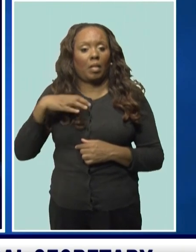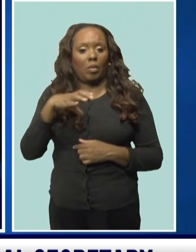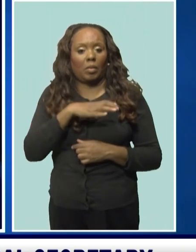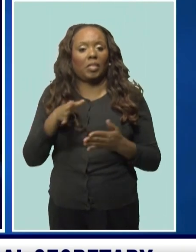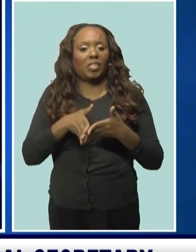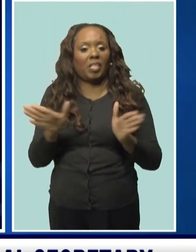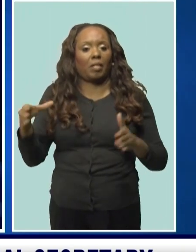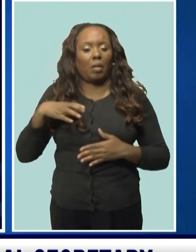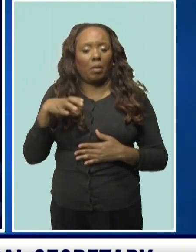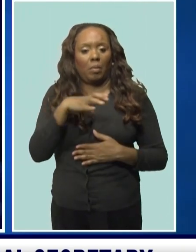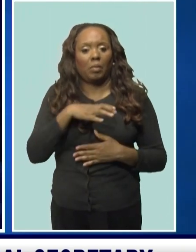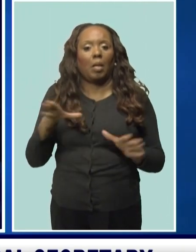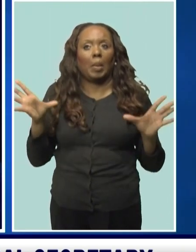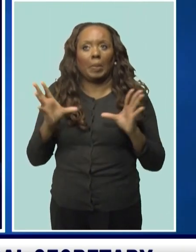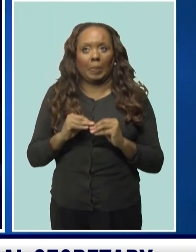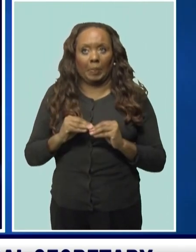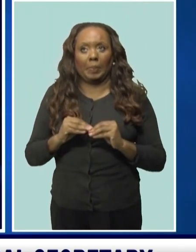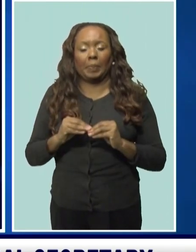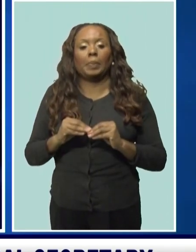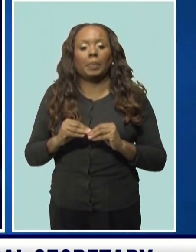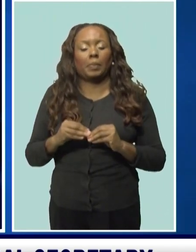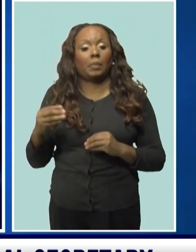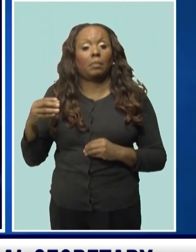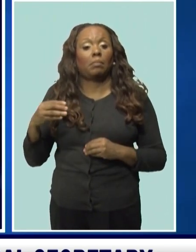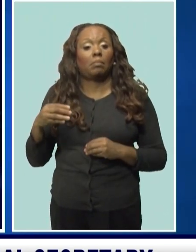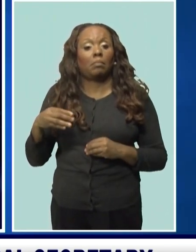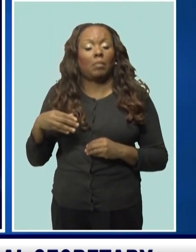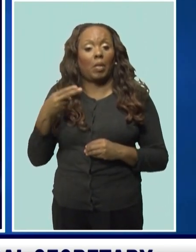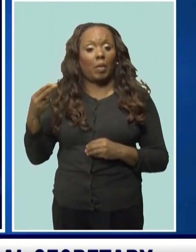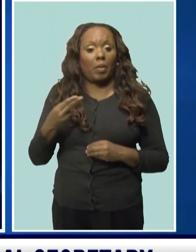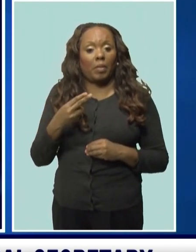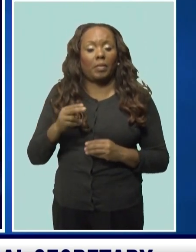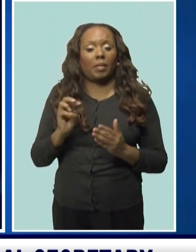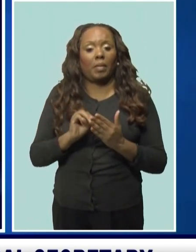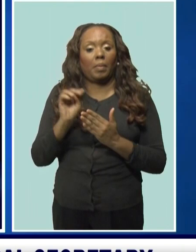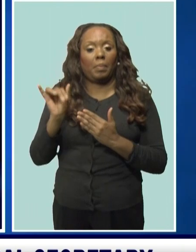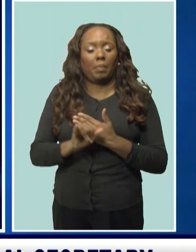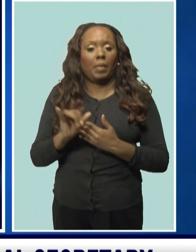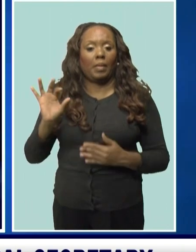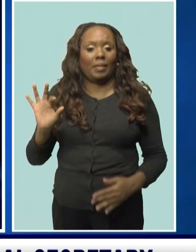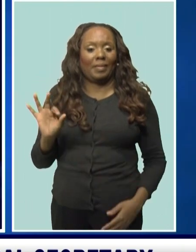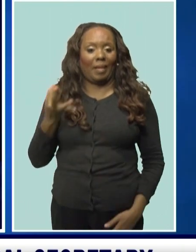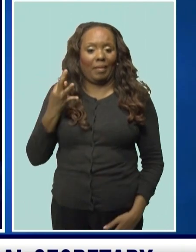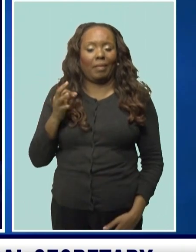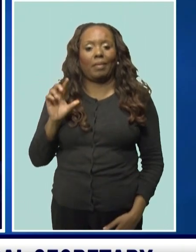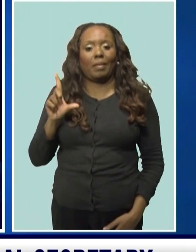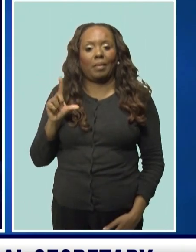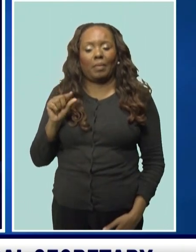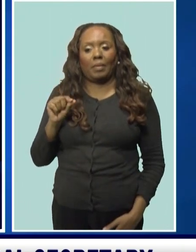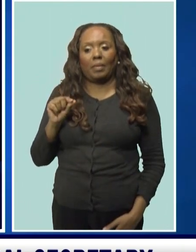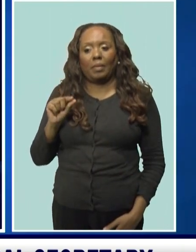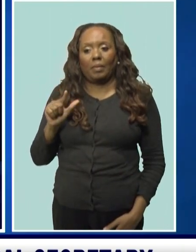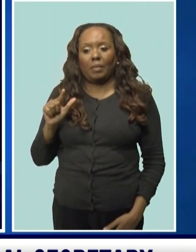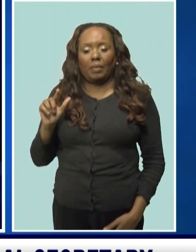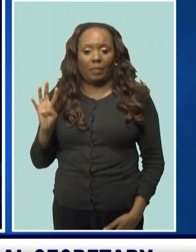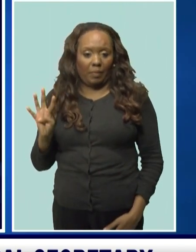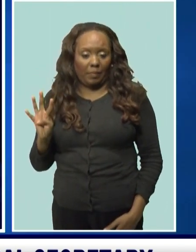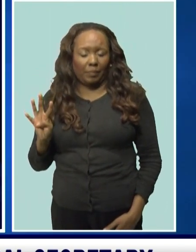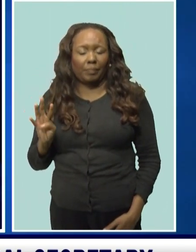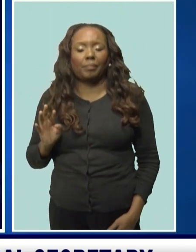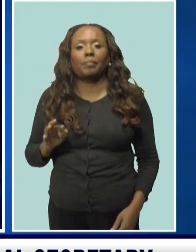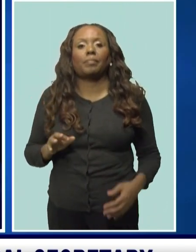at its general meeting held at its headquarters on Thursday, the 9th of May, 2024,